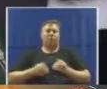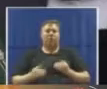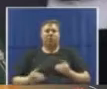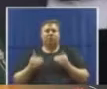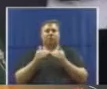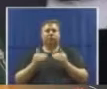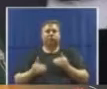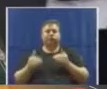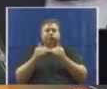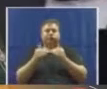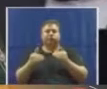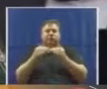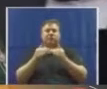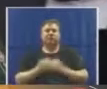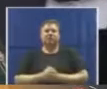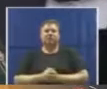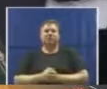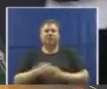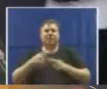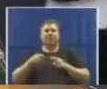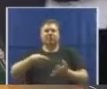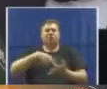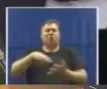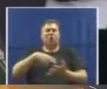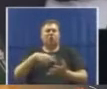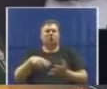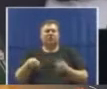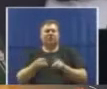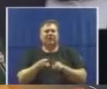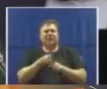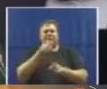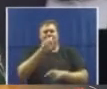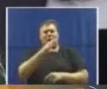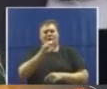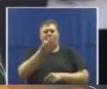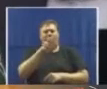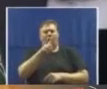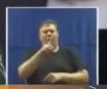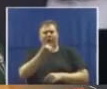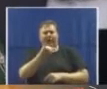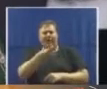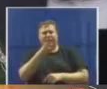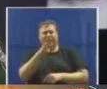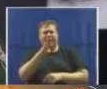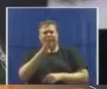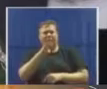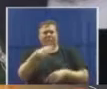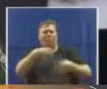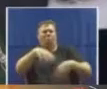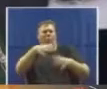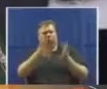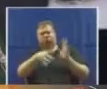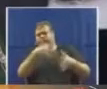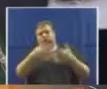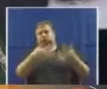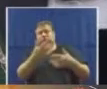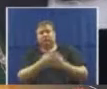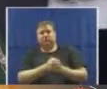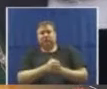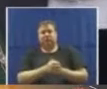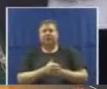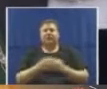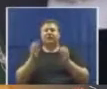to the vulgarity of a Cardi B song. There are no songs to sing of celebration in a world that celebrates